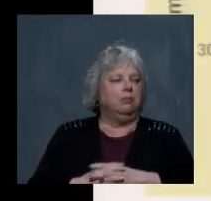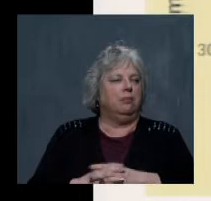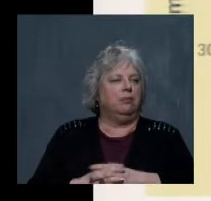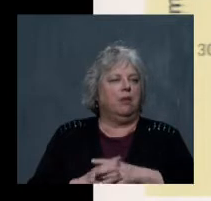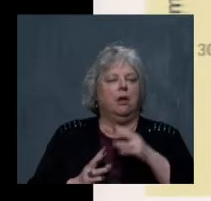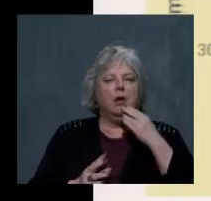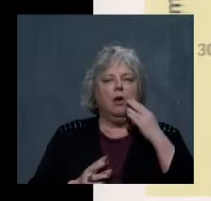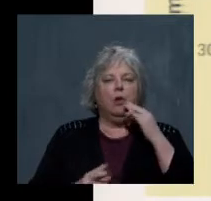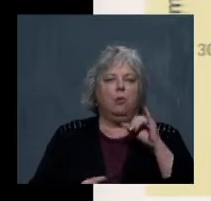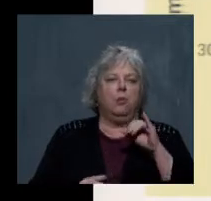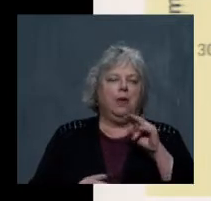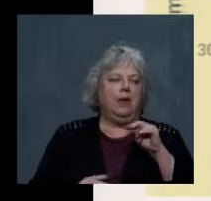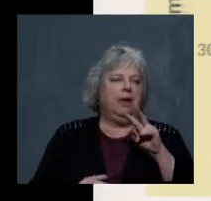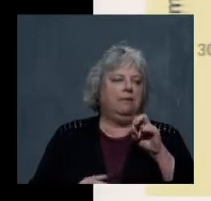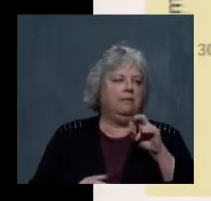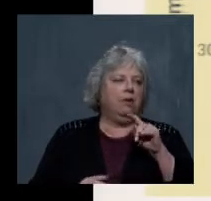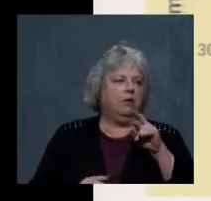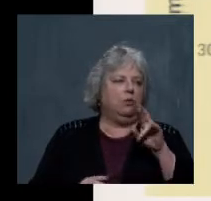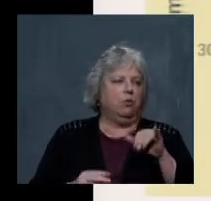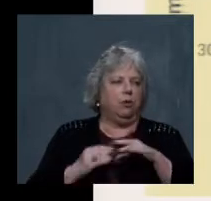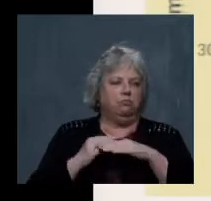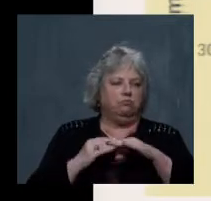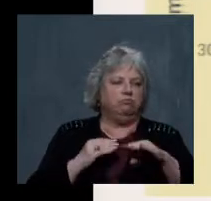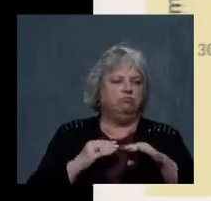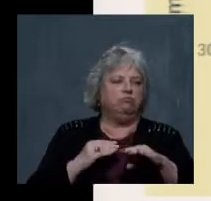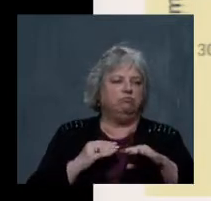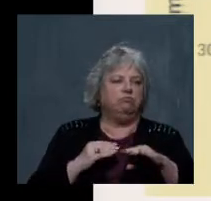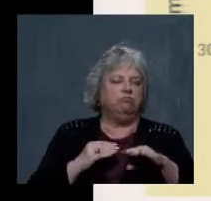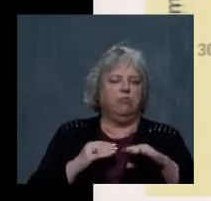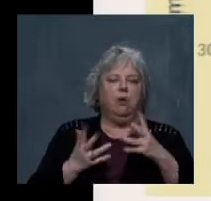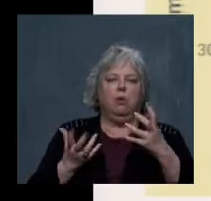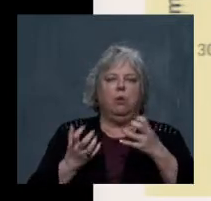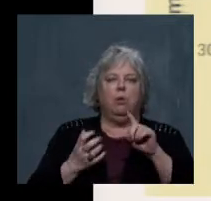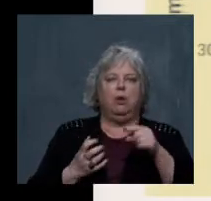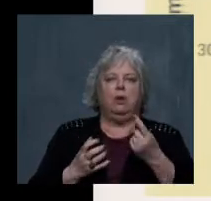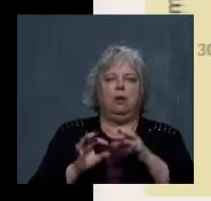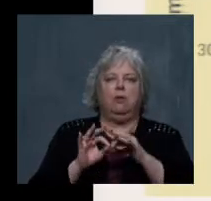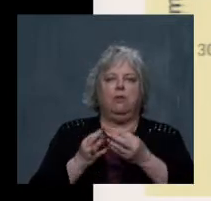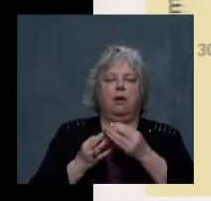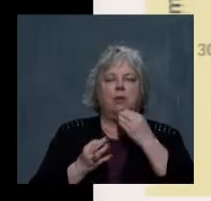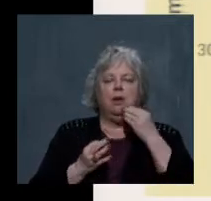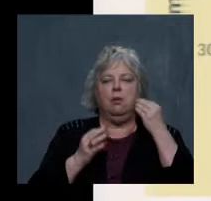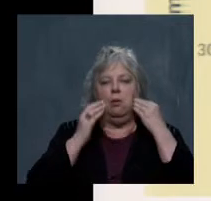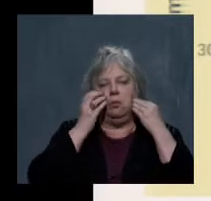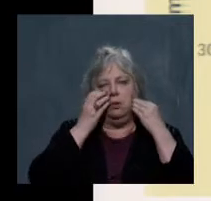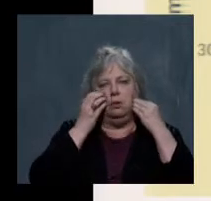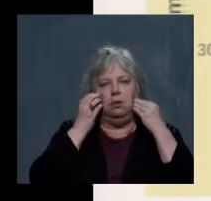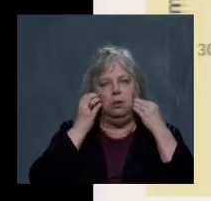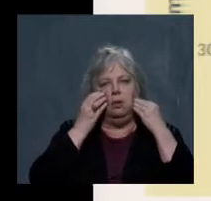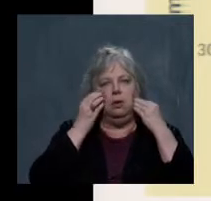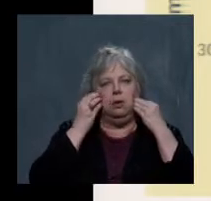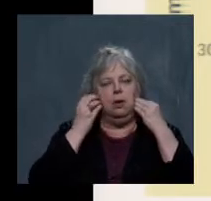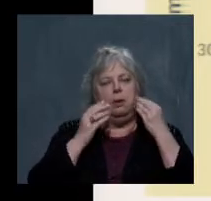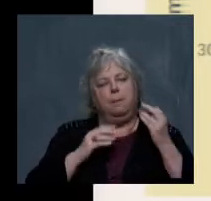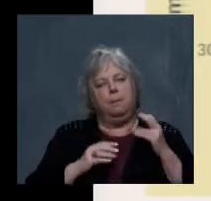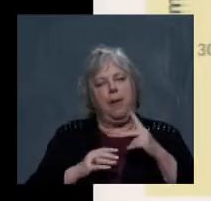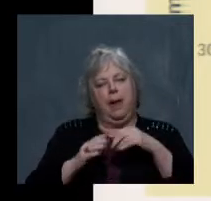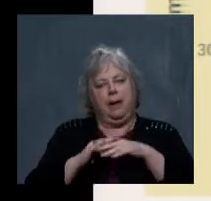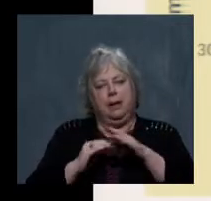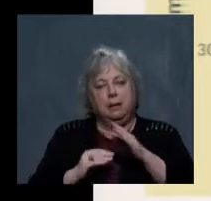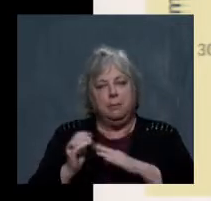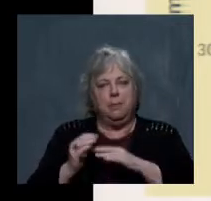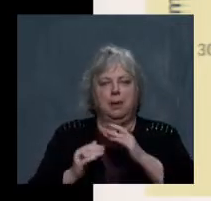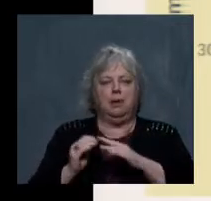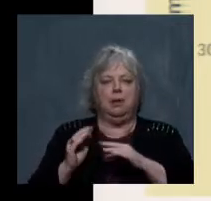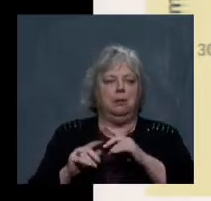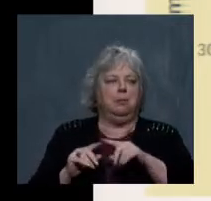Home inventory has shrunk. We want to get single-family homes back in the building phase, but let's face it,